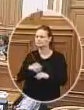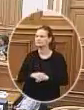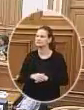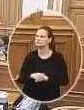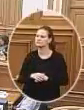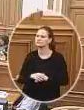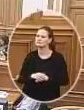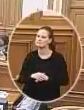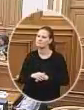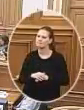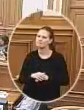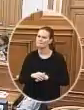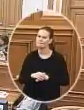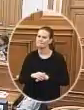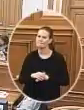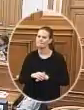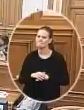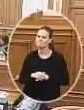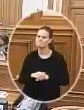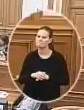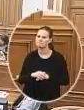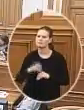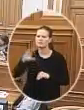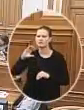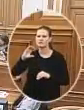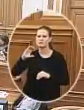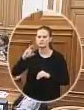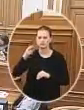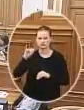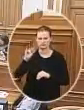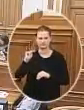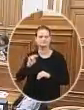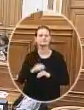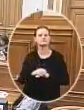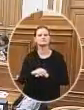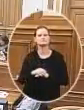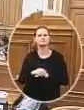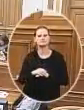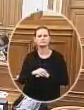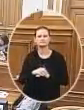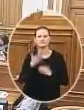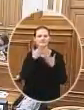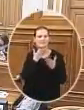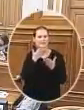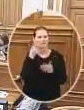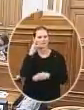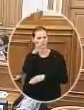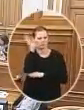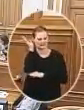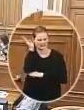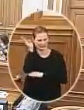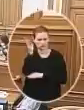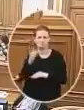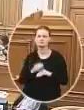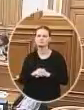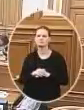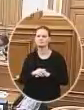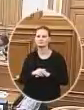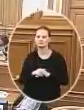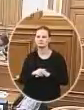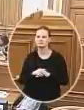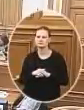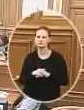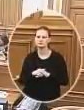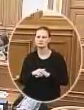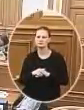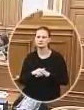Thank you. Councilmember Chan? Hi, thank you, Mr. Albert, for your presentation. For